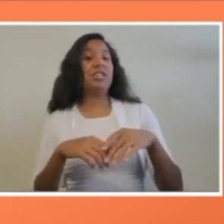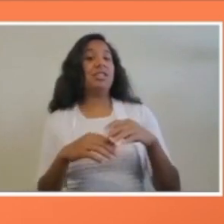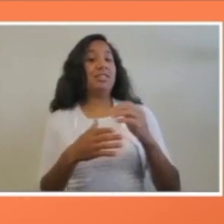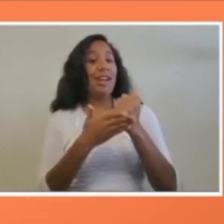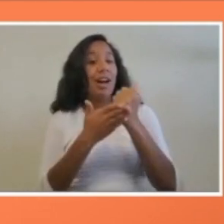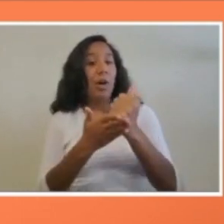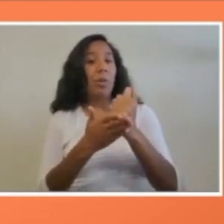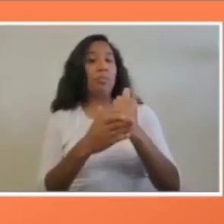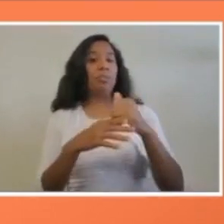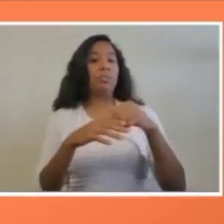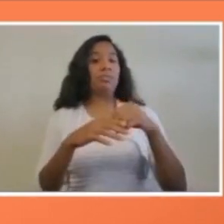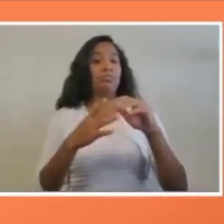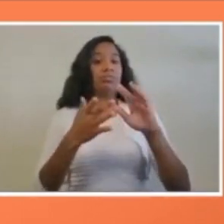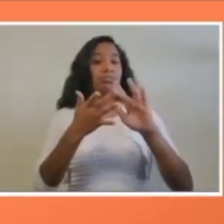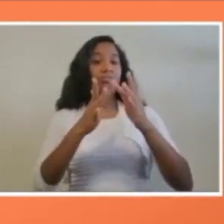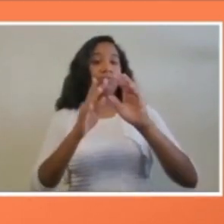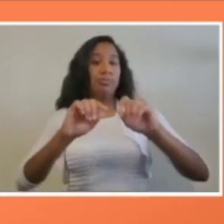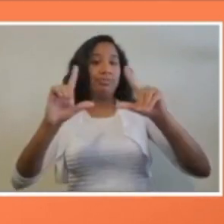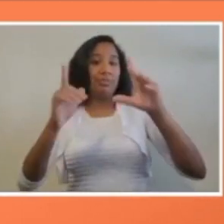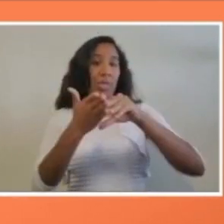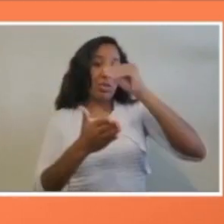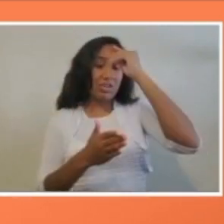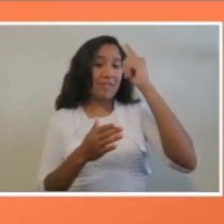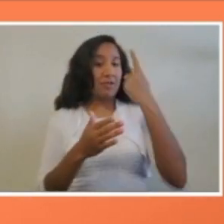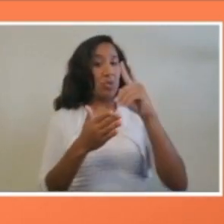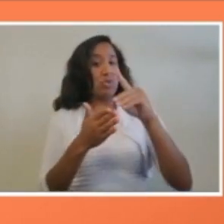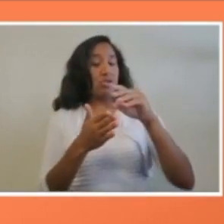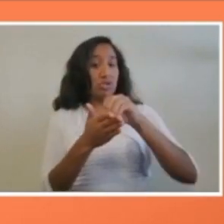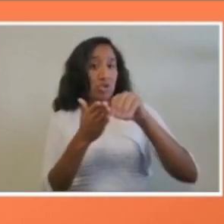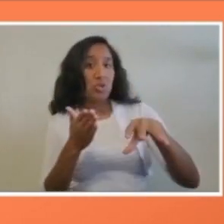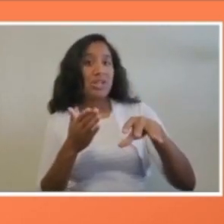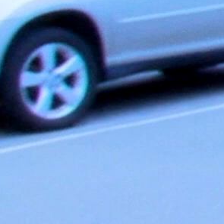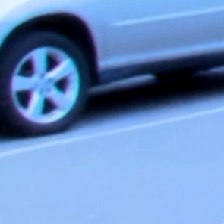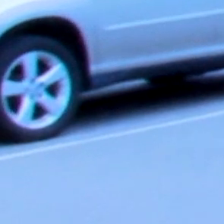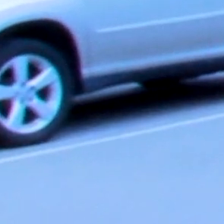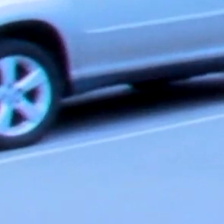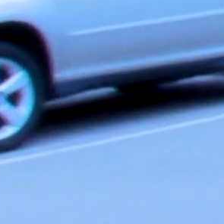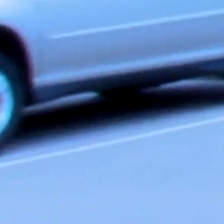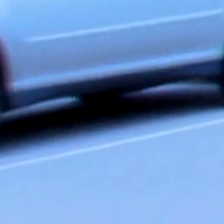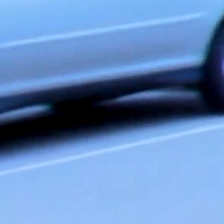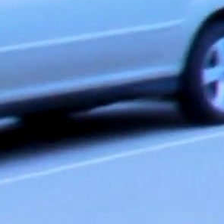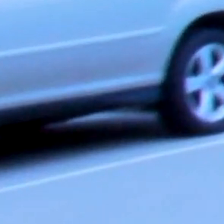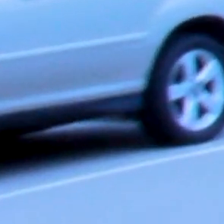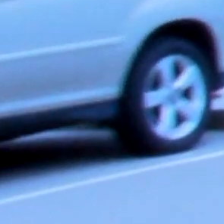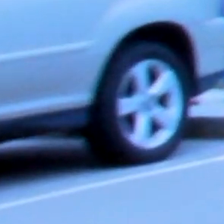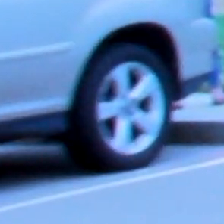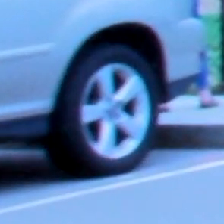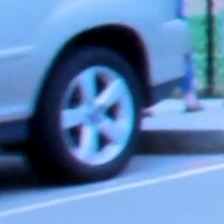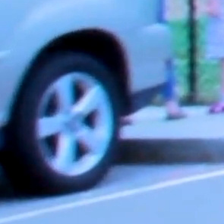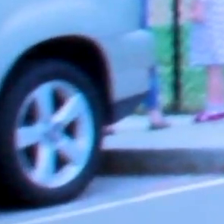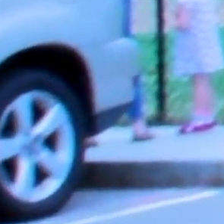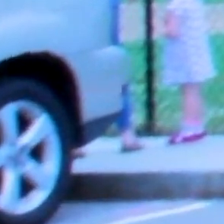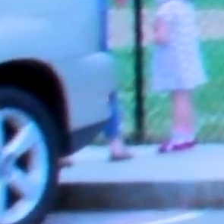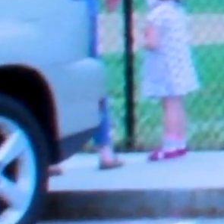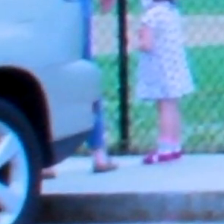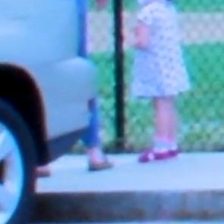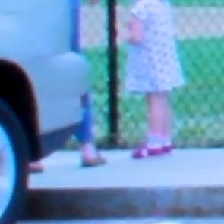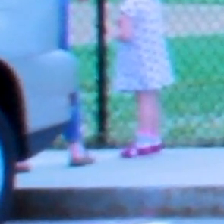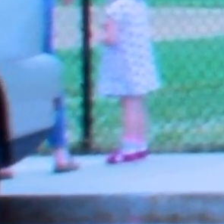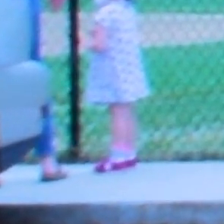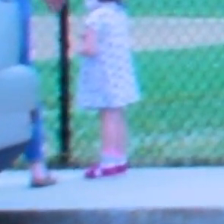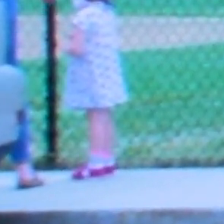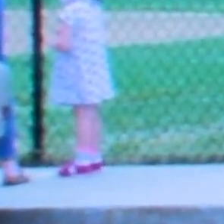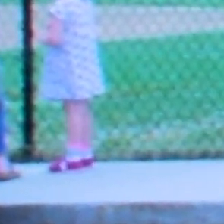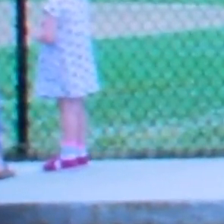remote learning to students, and support to first responders and healthcare workers. Along with the donation, a senior tribute award was given